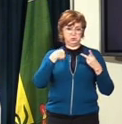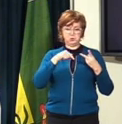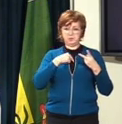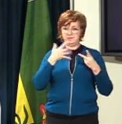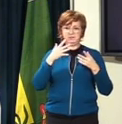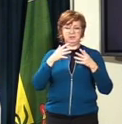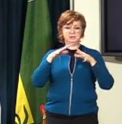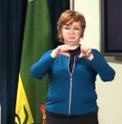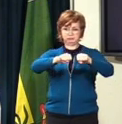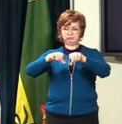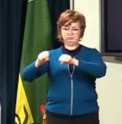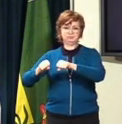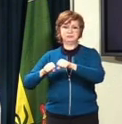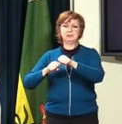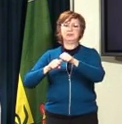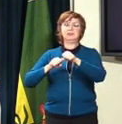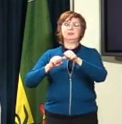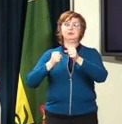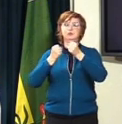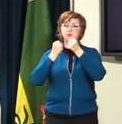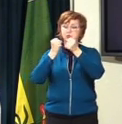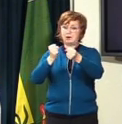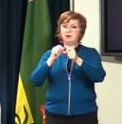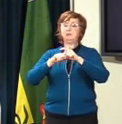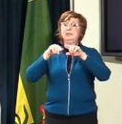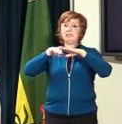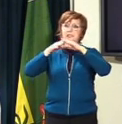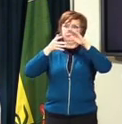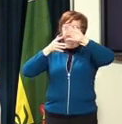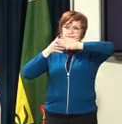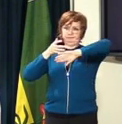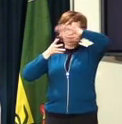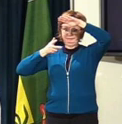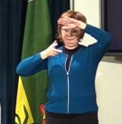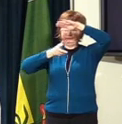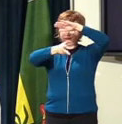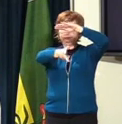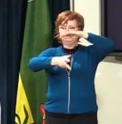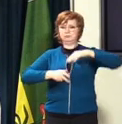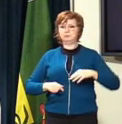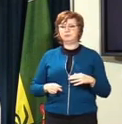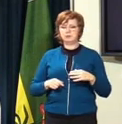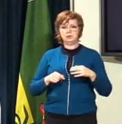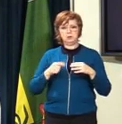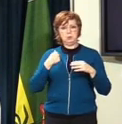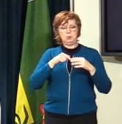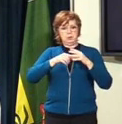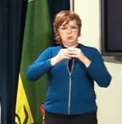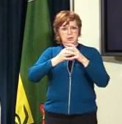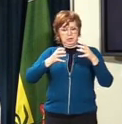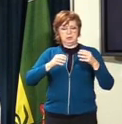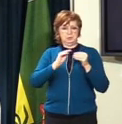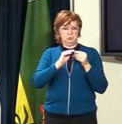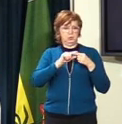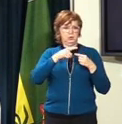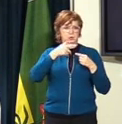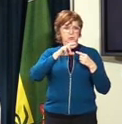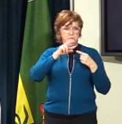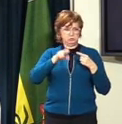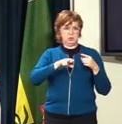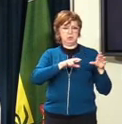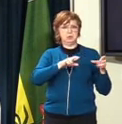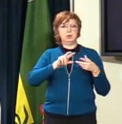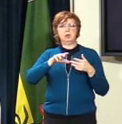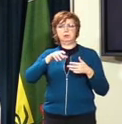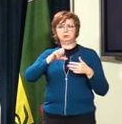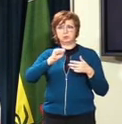warm. So we are continuing to expand testing, as you know, with the drive-throughs both in Saskatoon and Regina and PA. Particularly to Saskatoon and